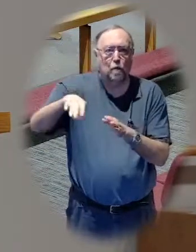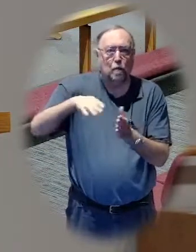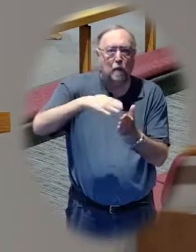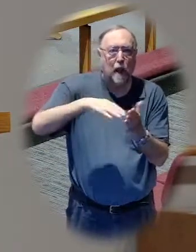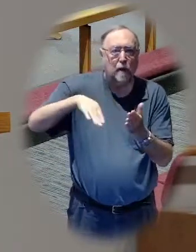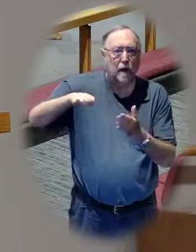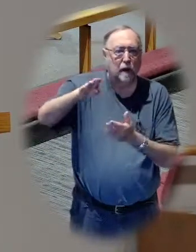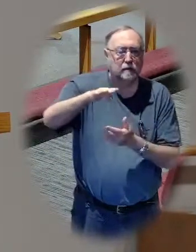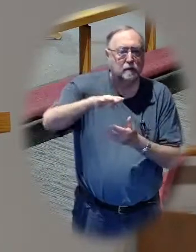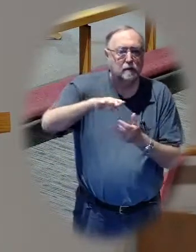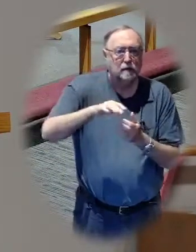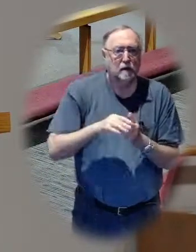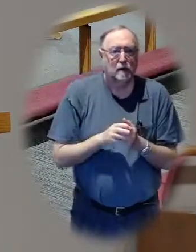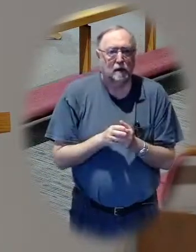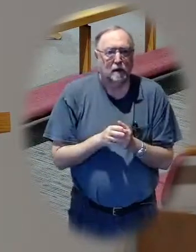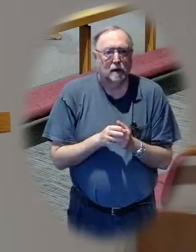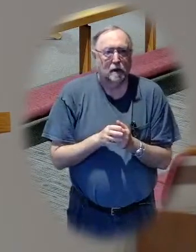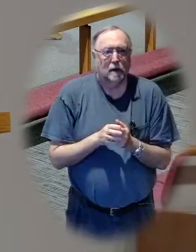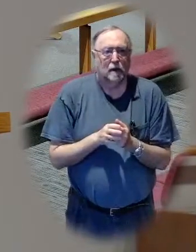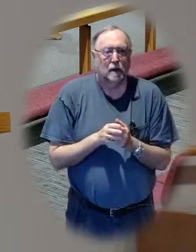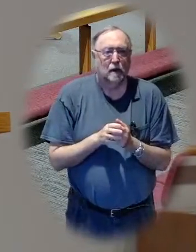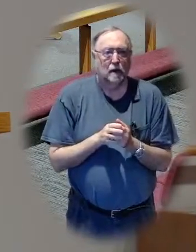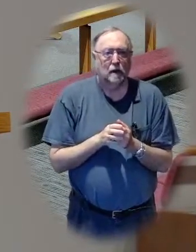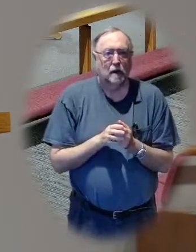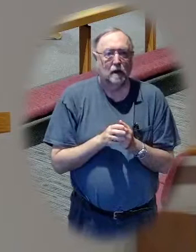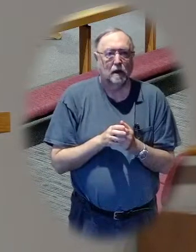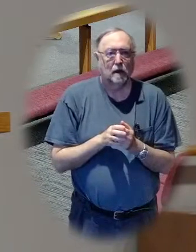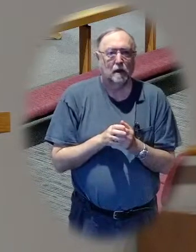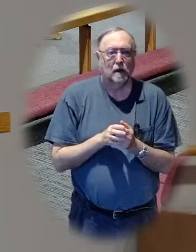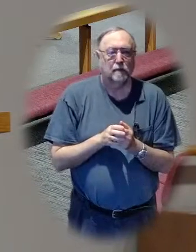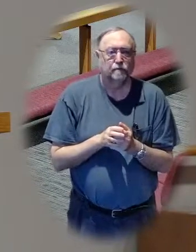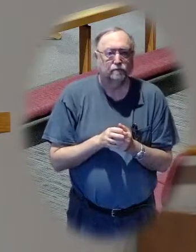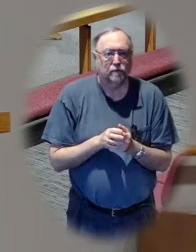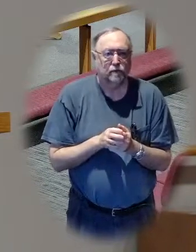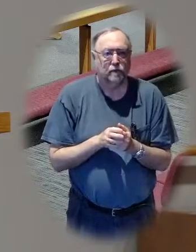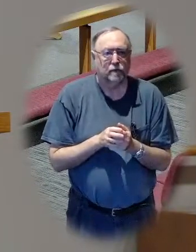The blood of a Passover lamb was painted on their lintel.